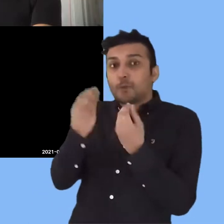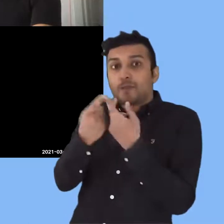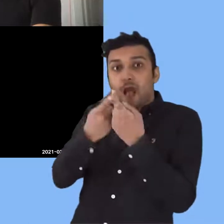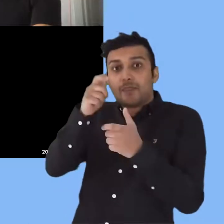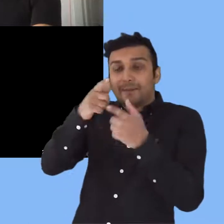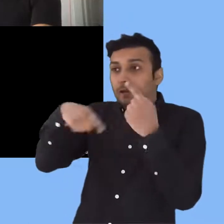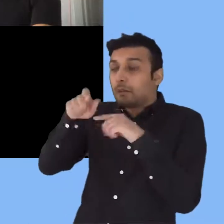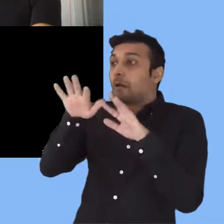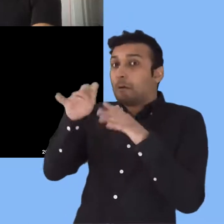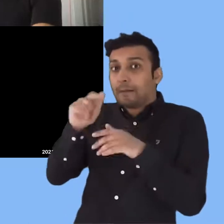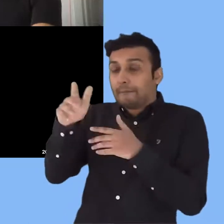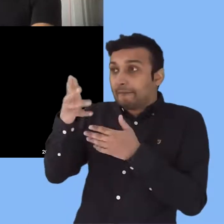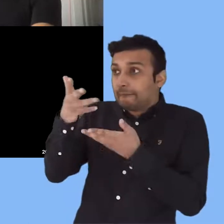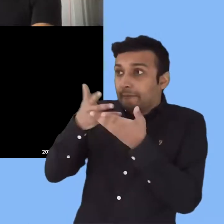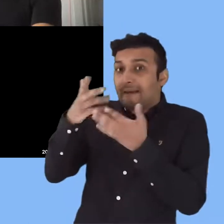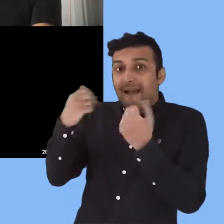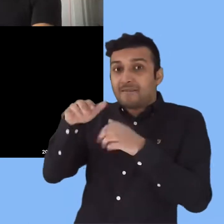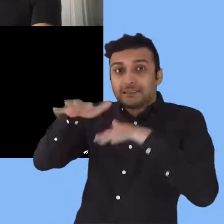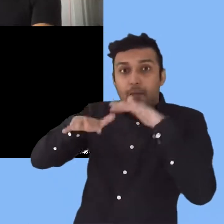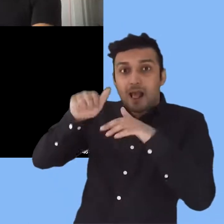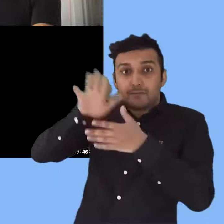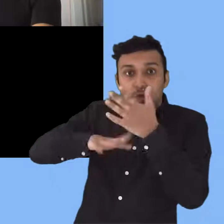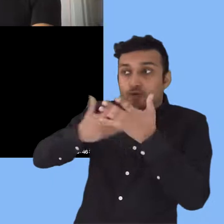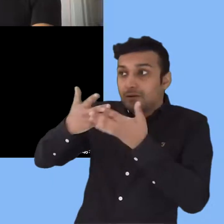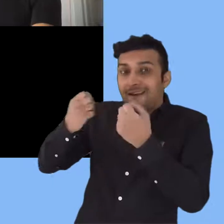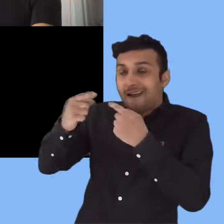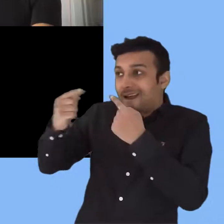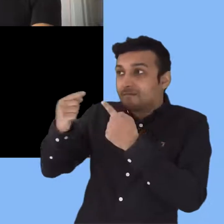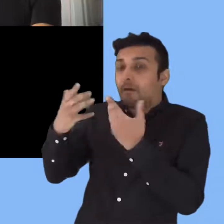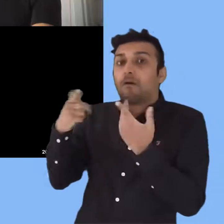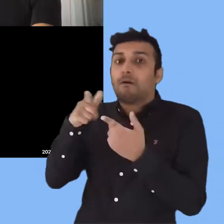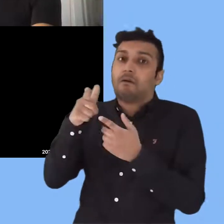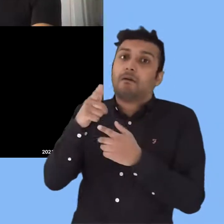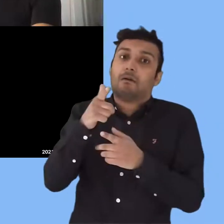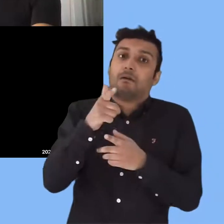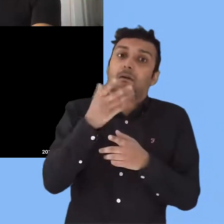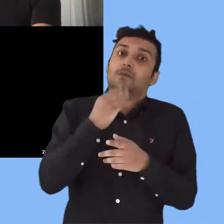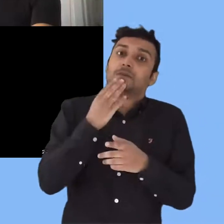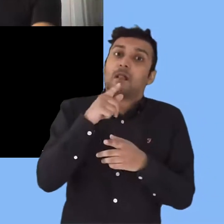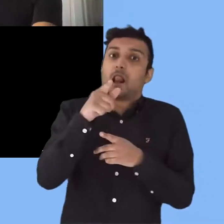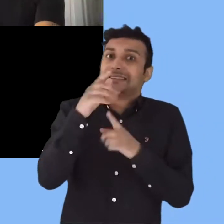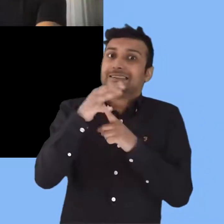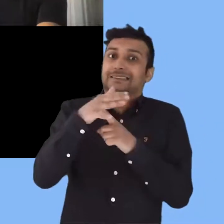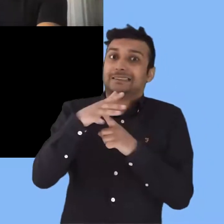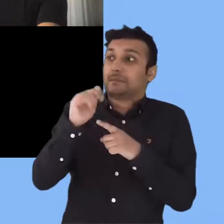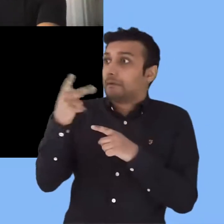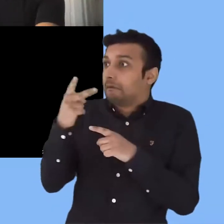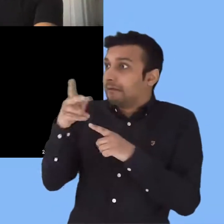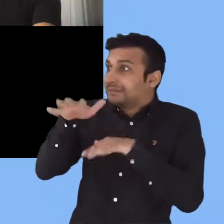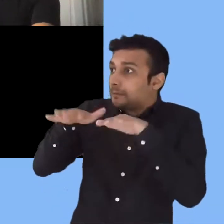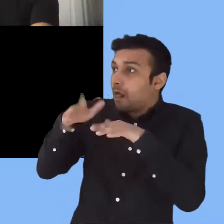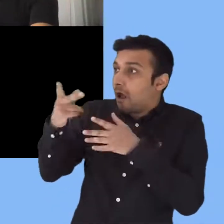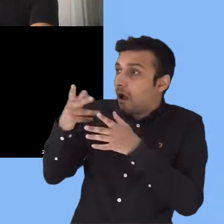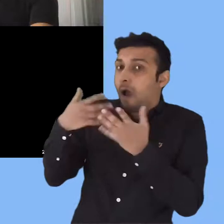facing experiences of racial discrimination and not really sure what to do. Having those conversations with others in a similar experience, in a similar position, would be really,